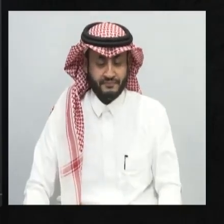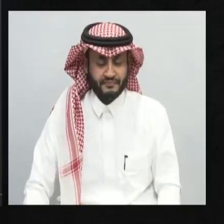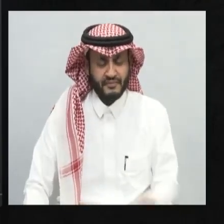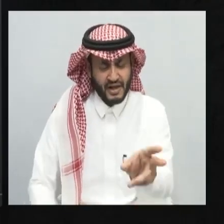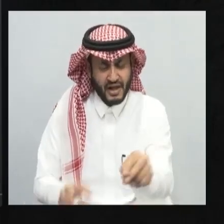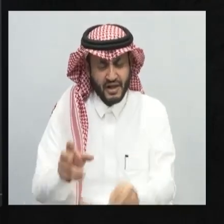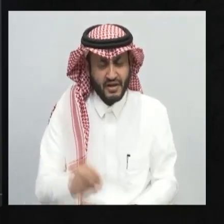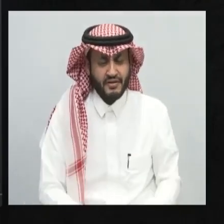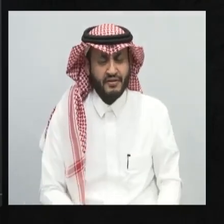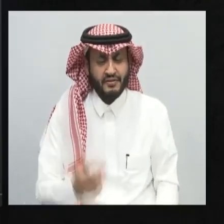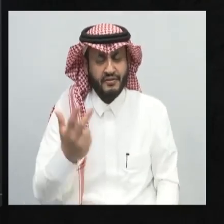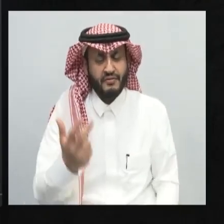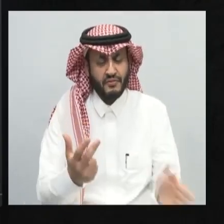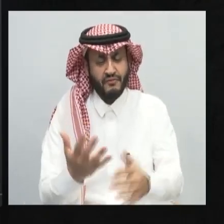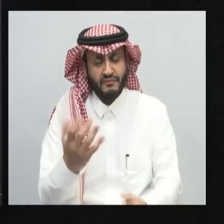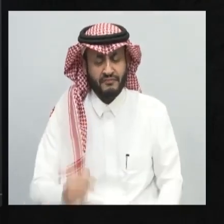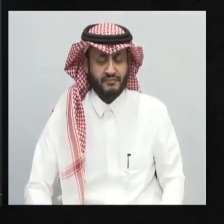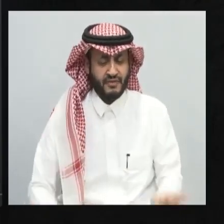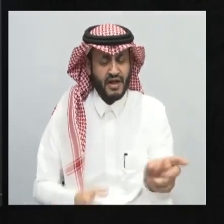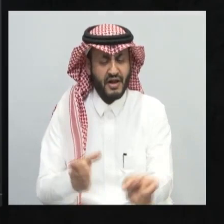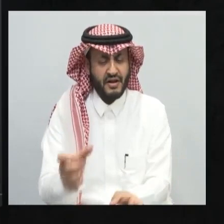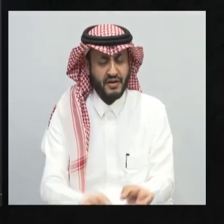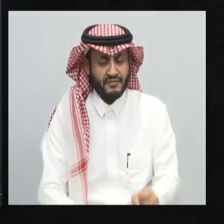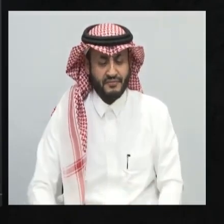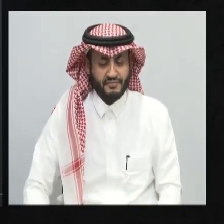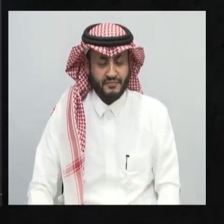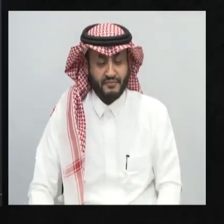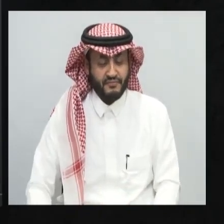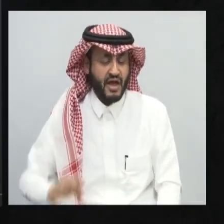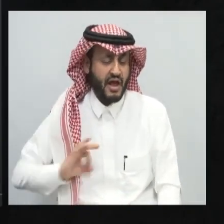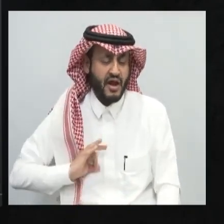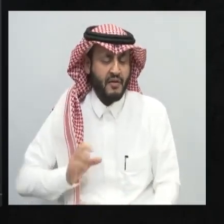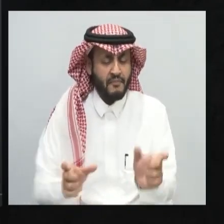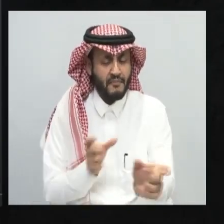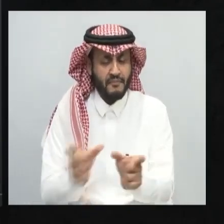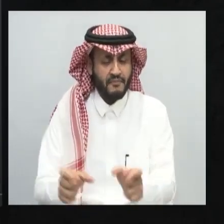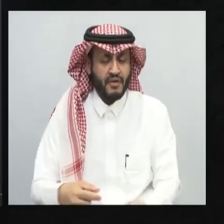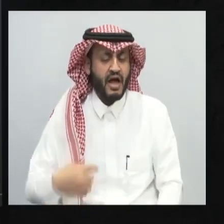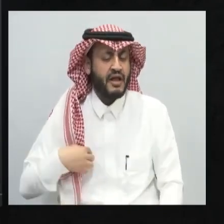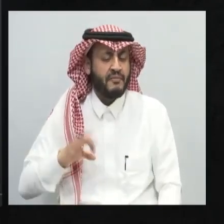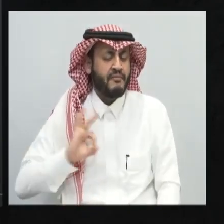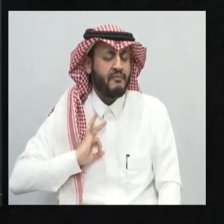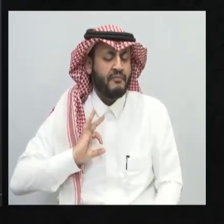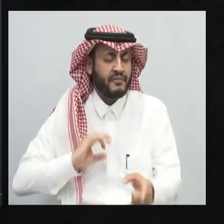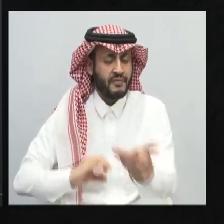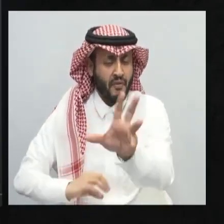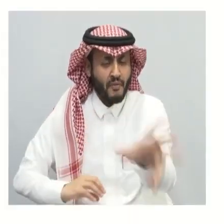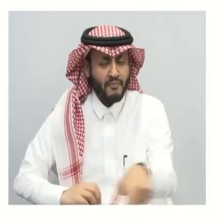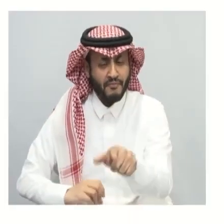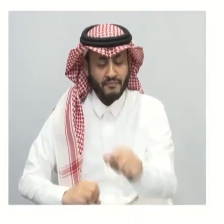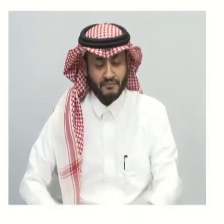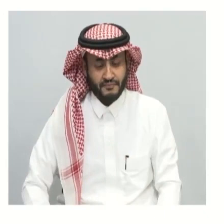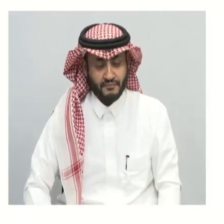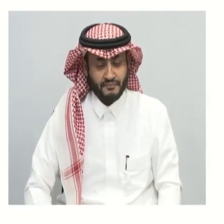Choose 3 to 5 of these words and choose them as being your favorite word. Which one of them do you like the most? Is it the